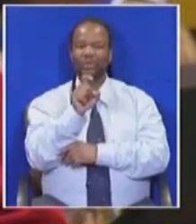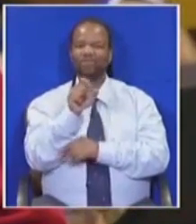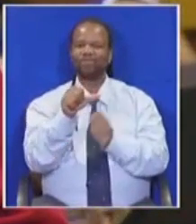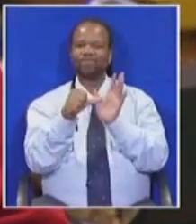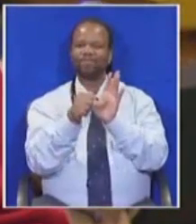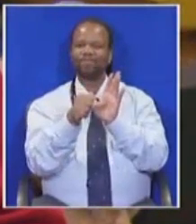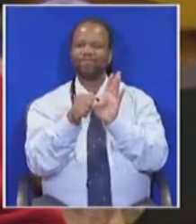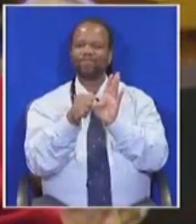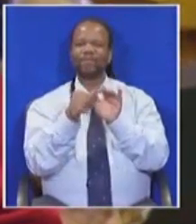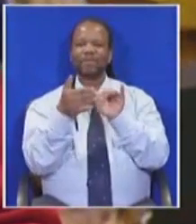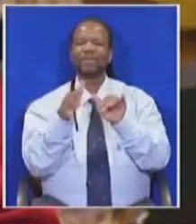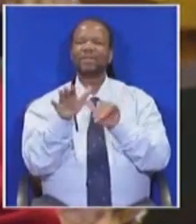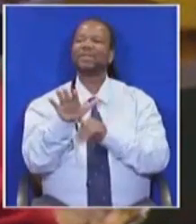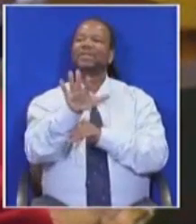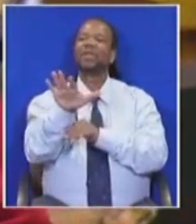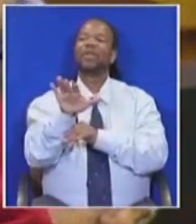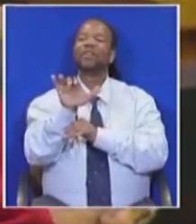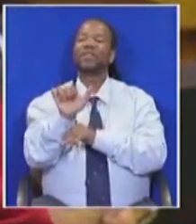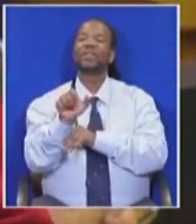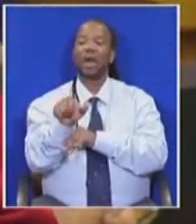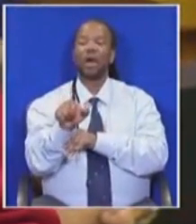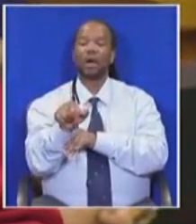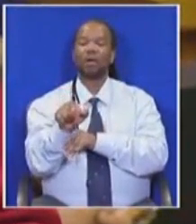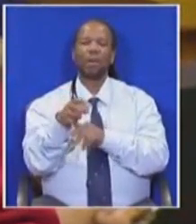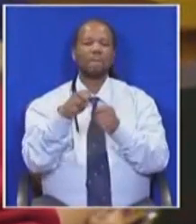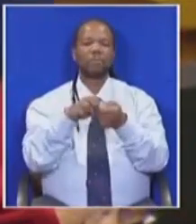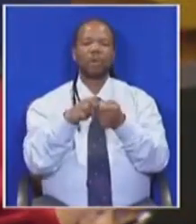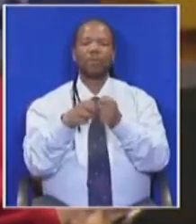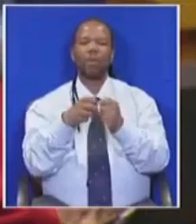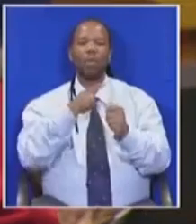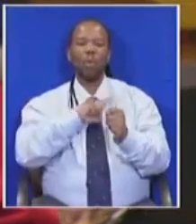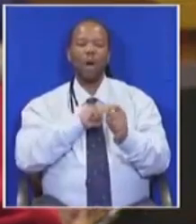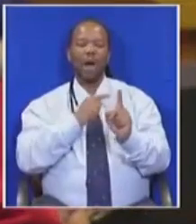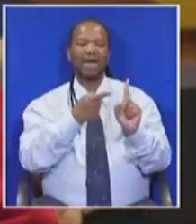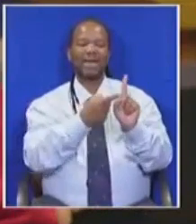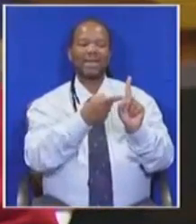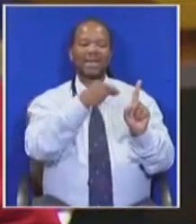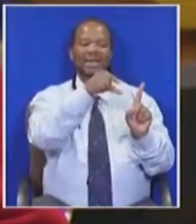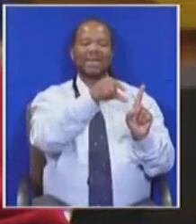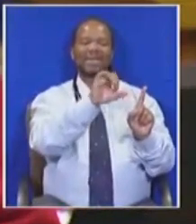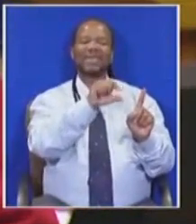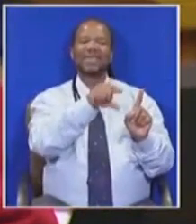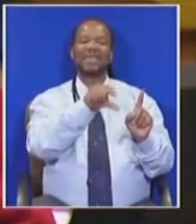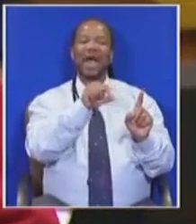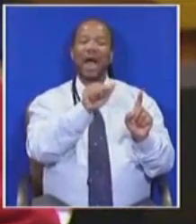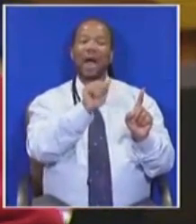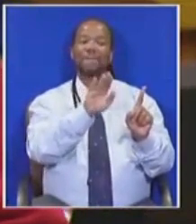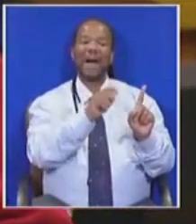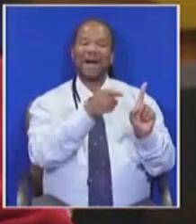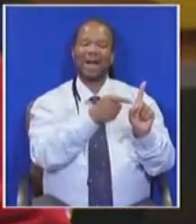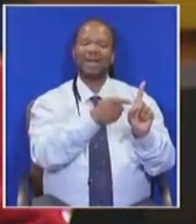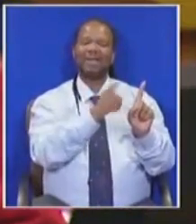South Africa is in crisis because of Mr. Gigaba, who ended over state Honorable companies Shivambu, to the